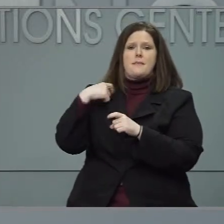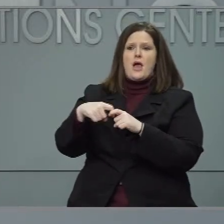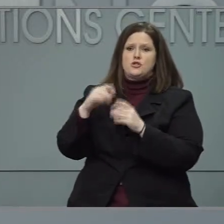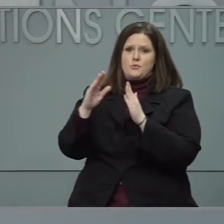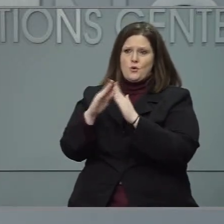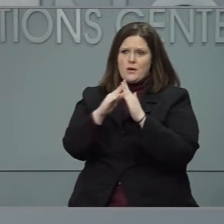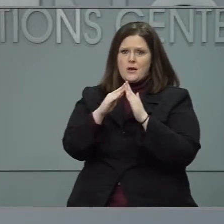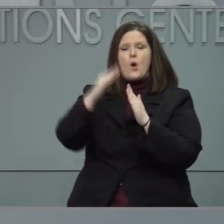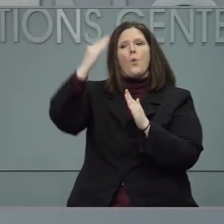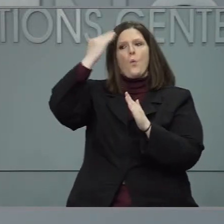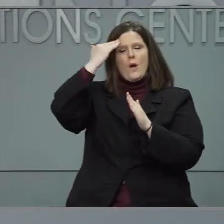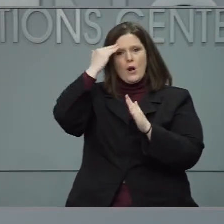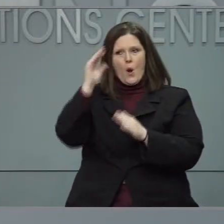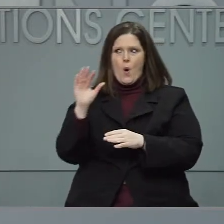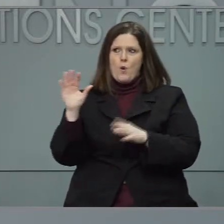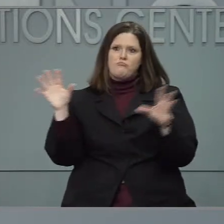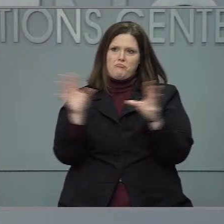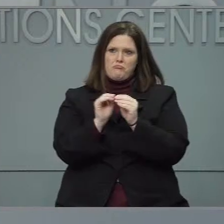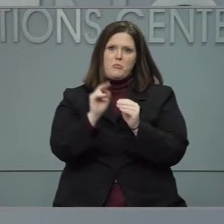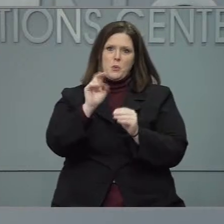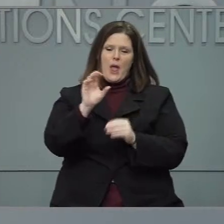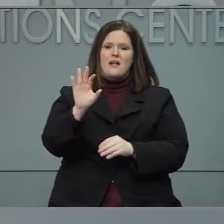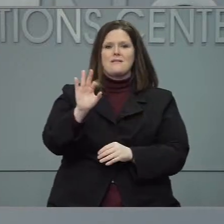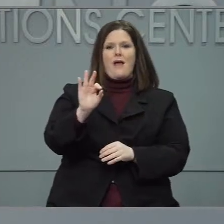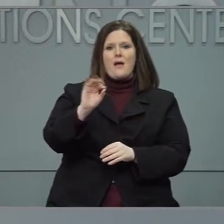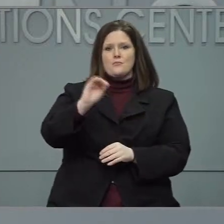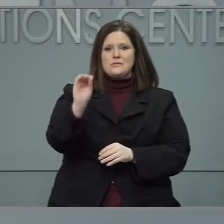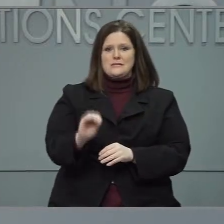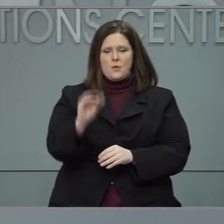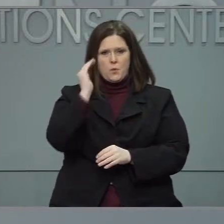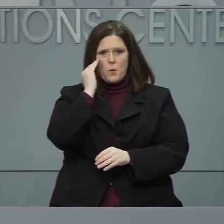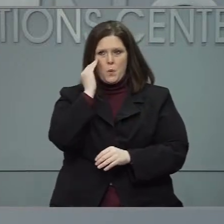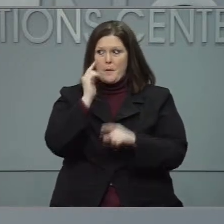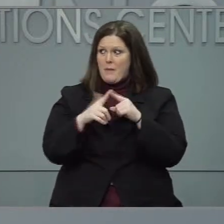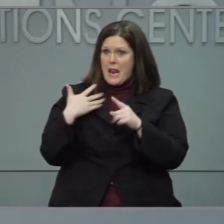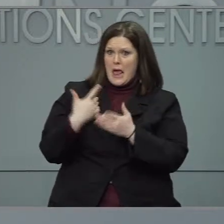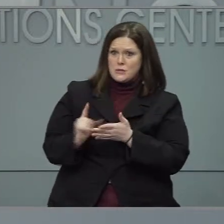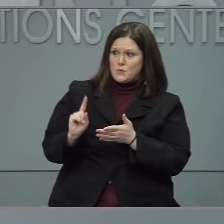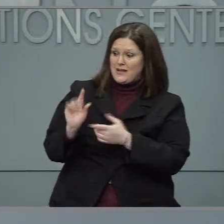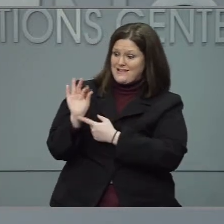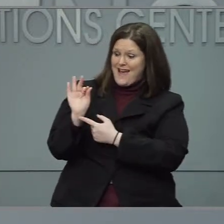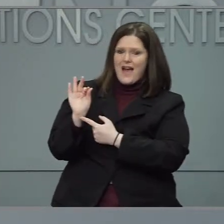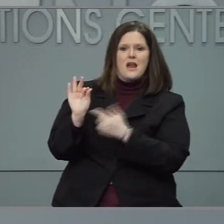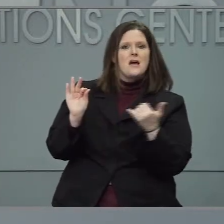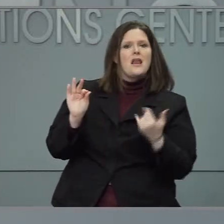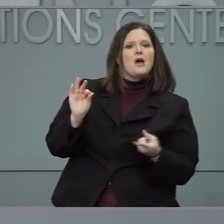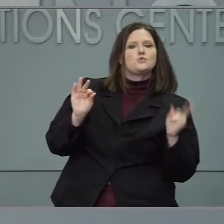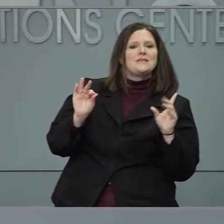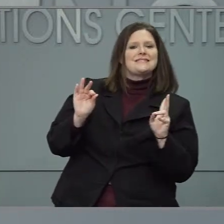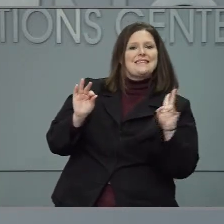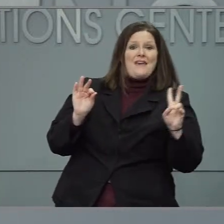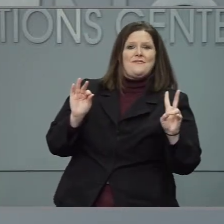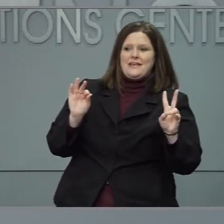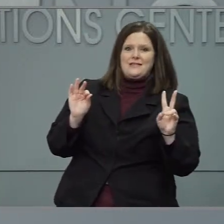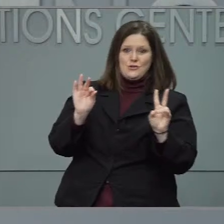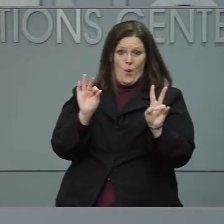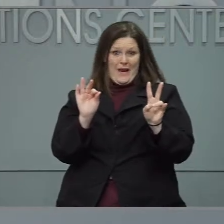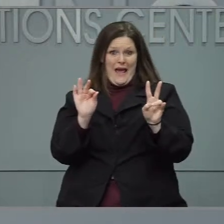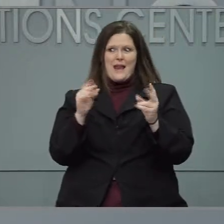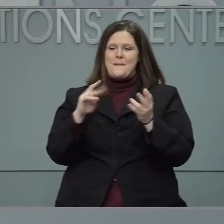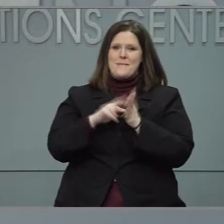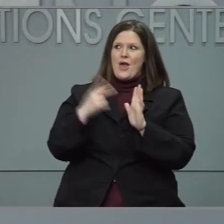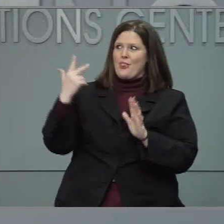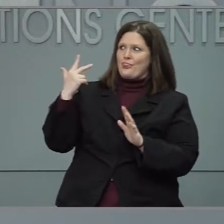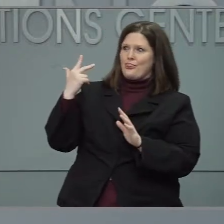9% of the population. But last week, we jumped up to 7%. So that's we're getting better. So we're more than double where